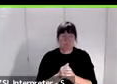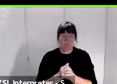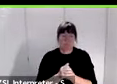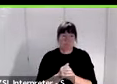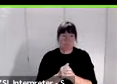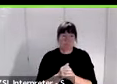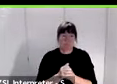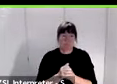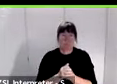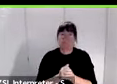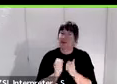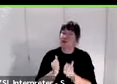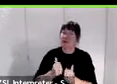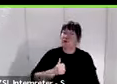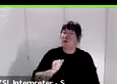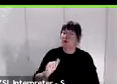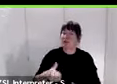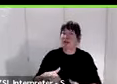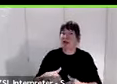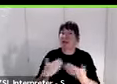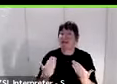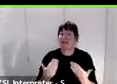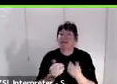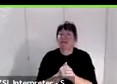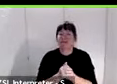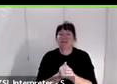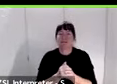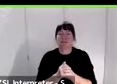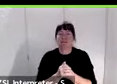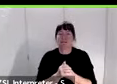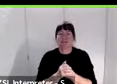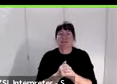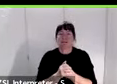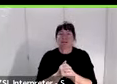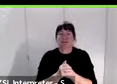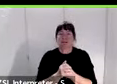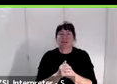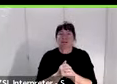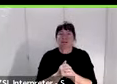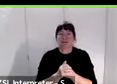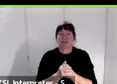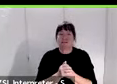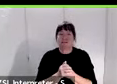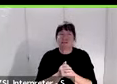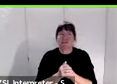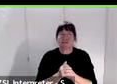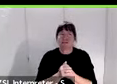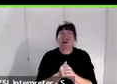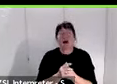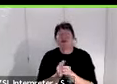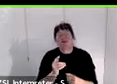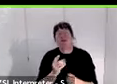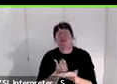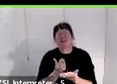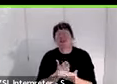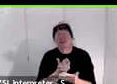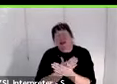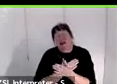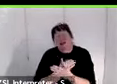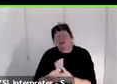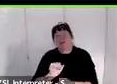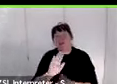And have a good rest of your day. I think, like I say, very loved your submission. Thank